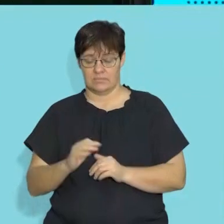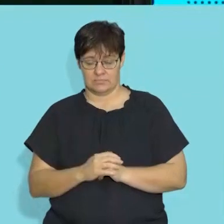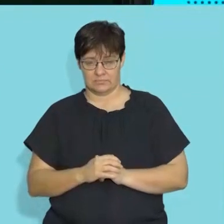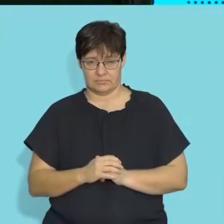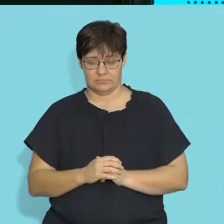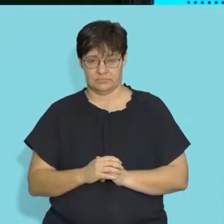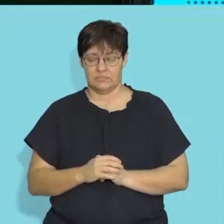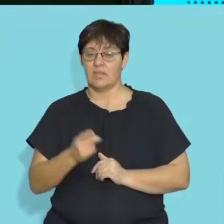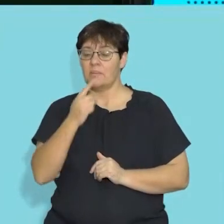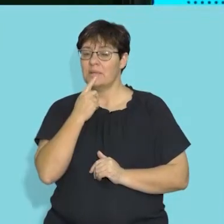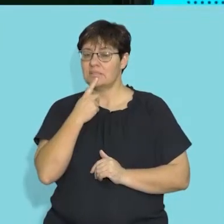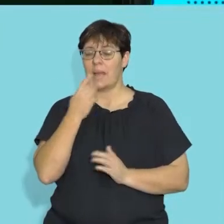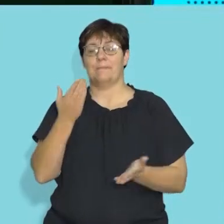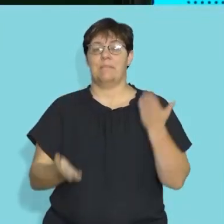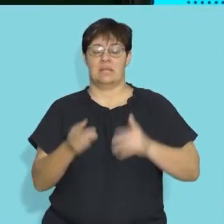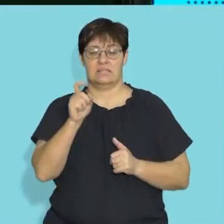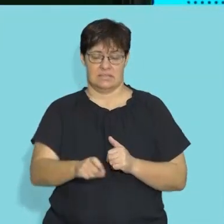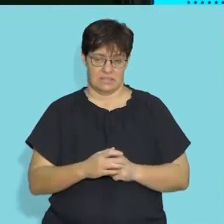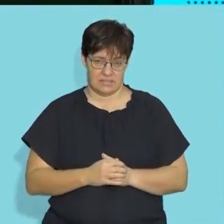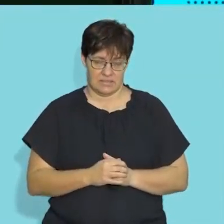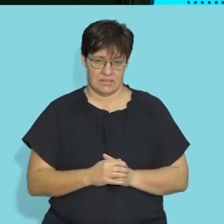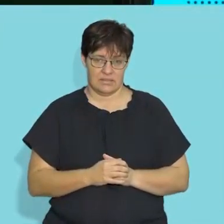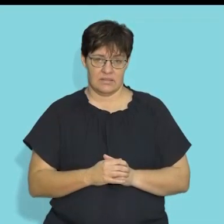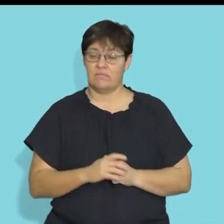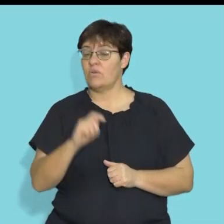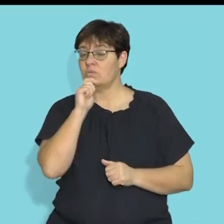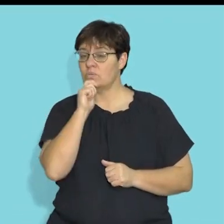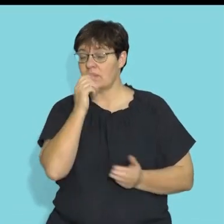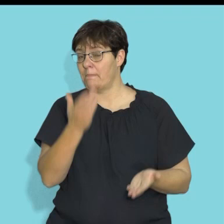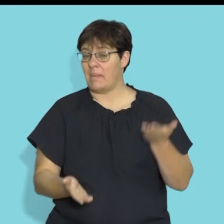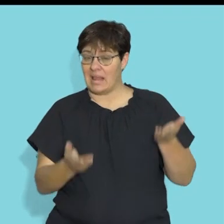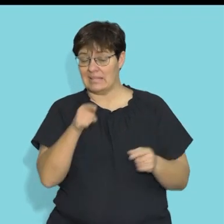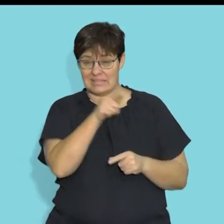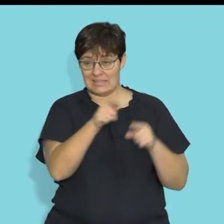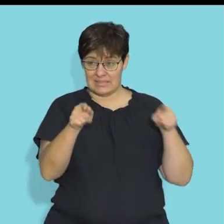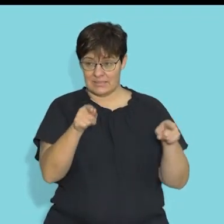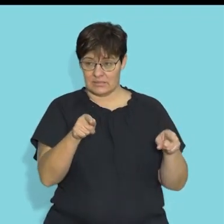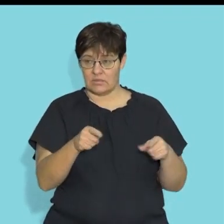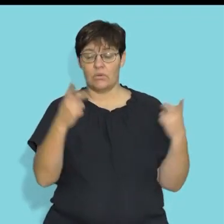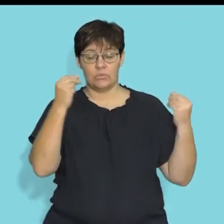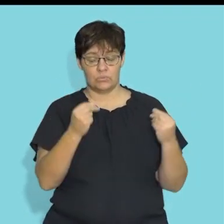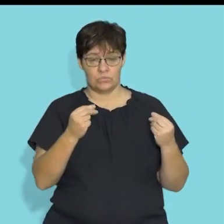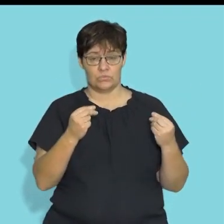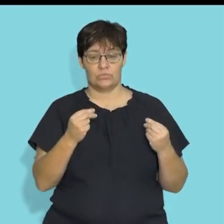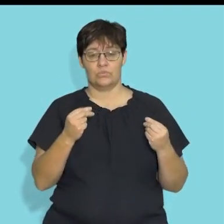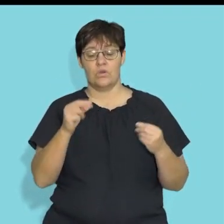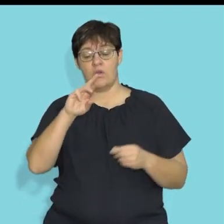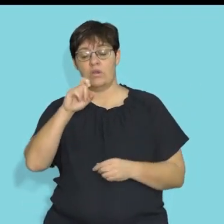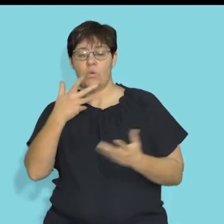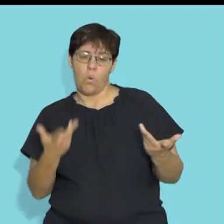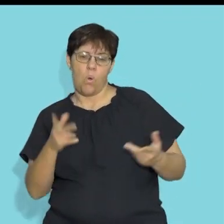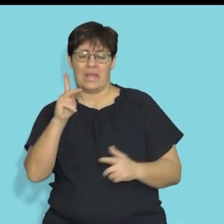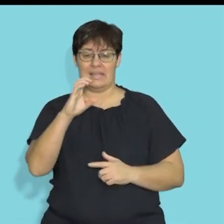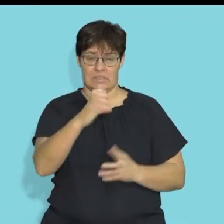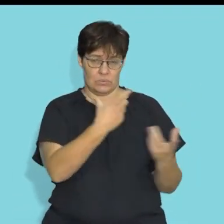said that the reaction must be balanced. So when we use the balance reaction and do the ratio, or to do